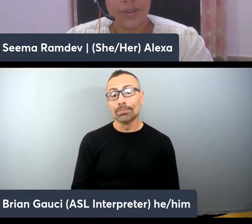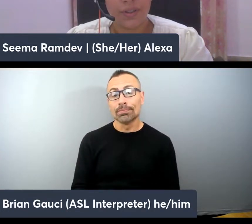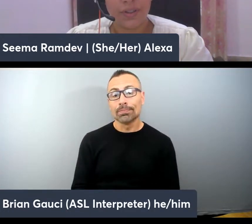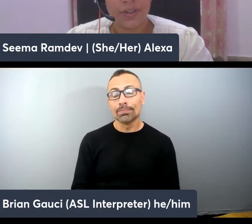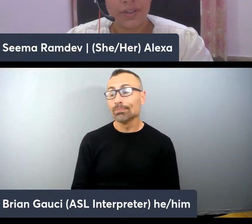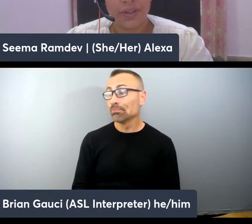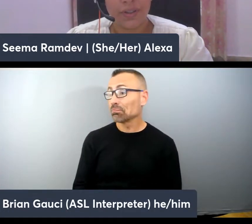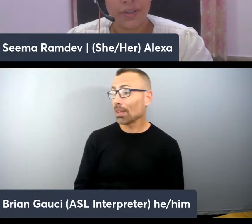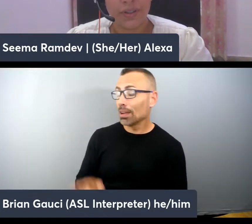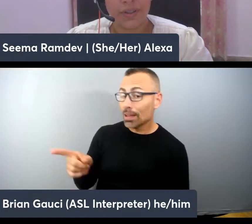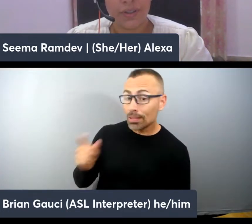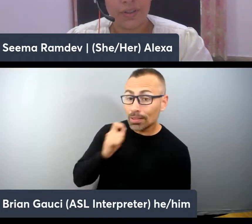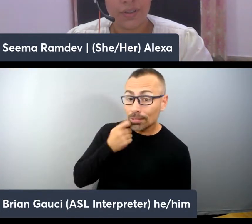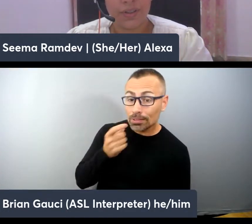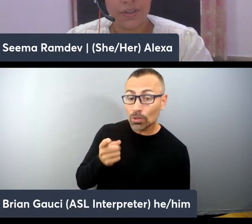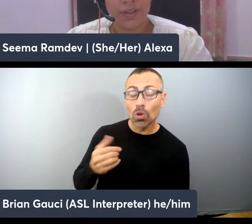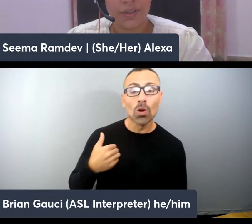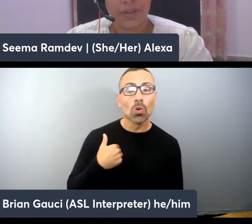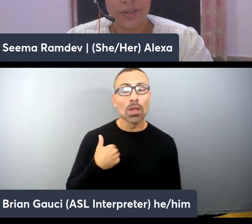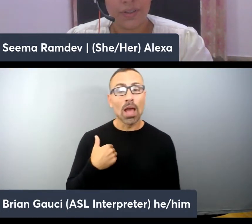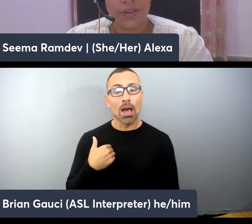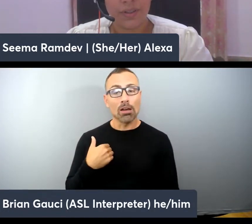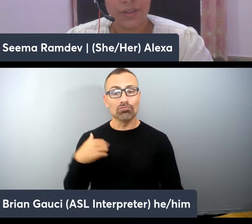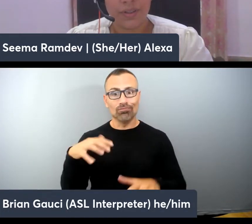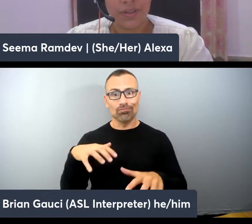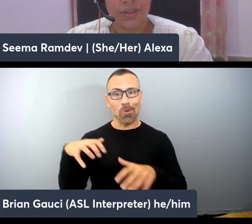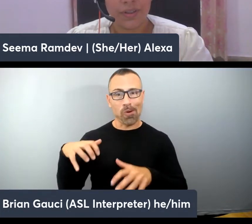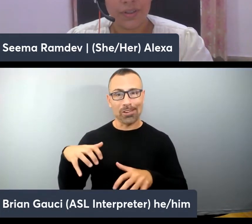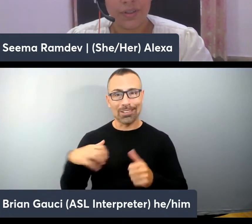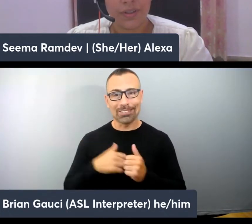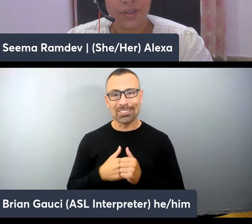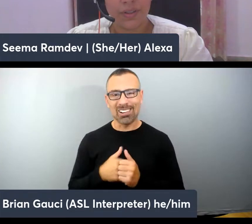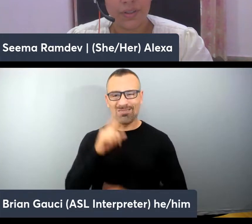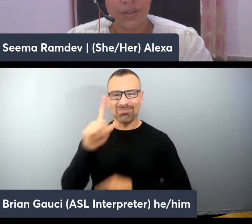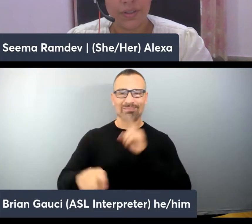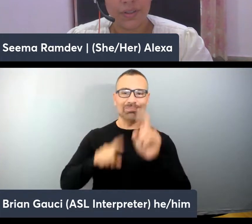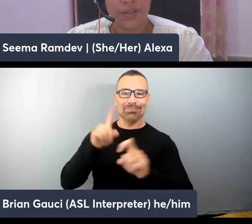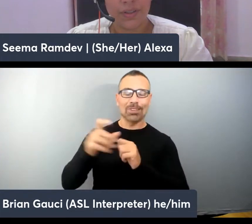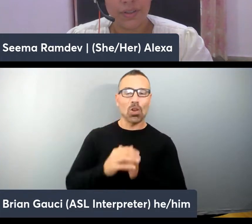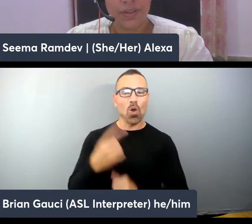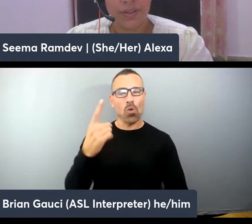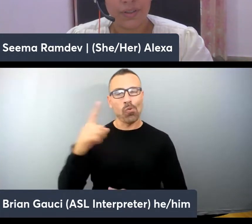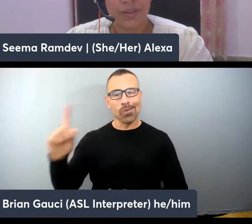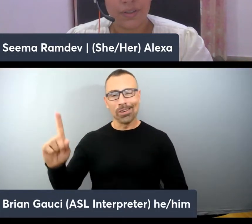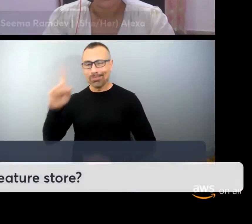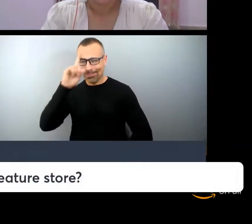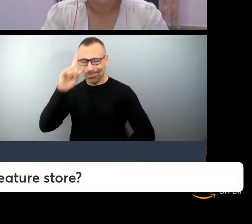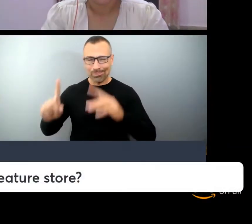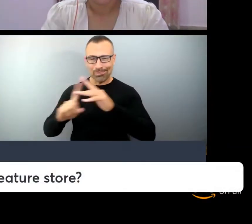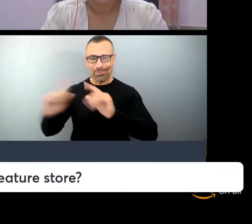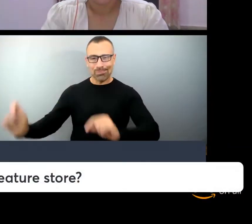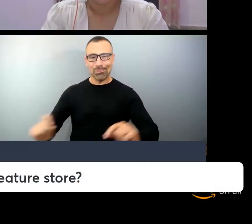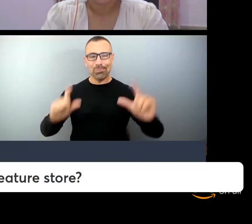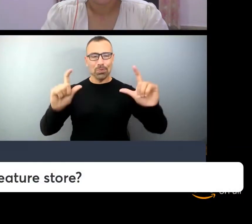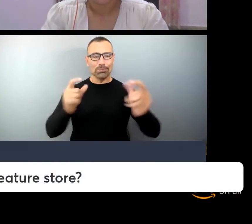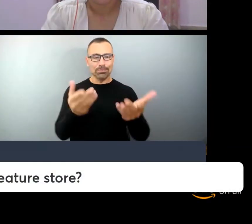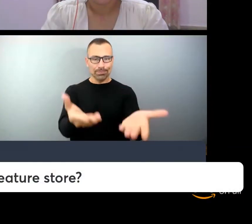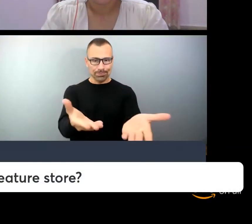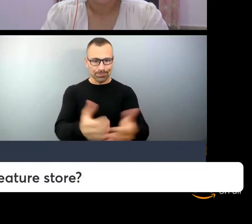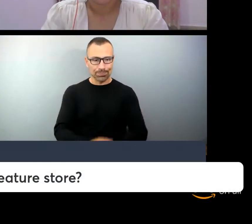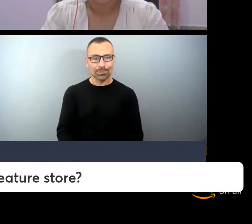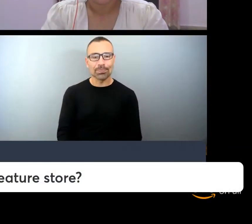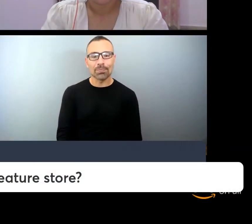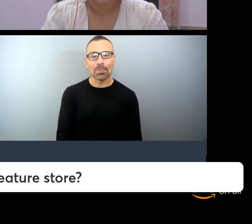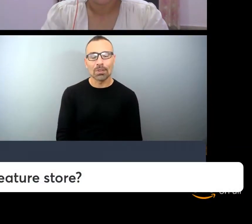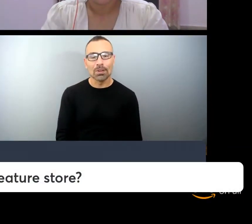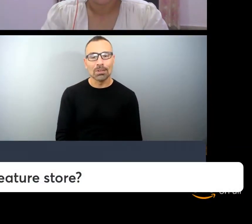And we have the audience here. They're asking questions, and one stands out to me. Let's go ahead and bring that up on the screen here. Can